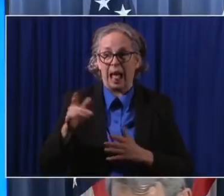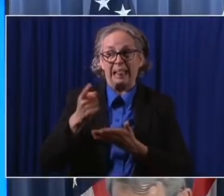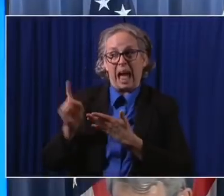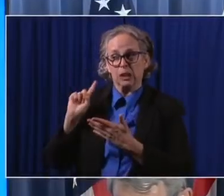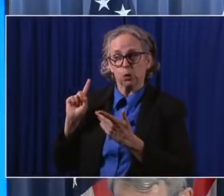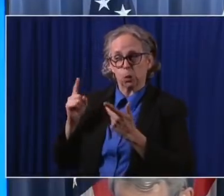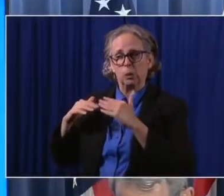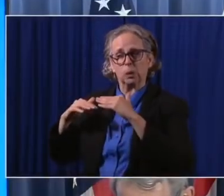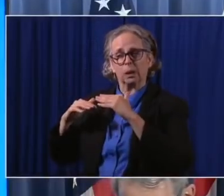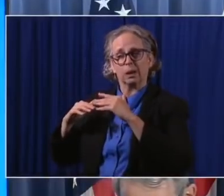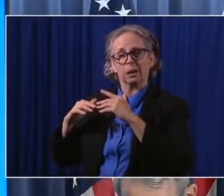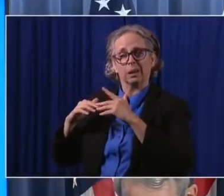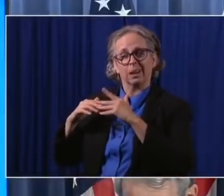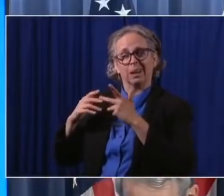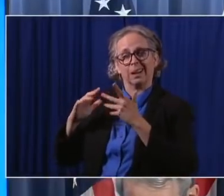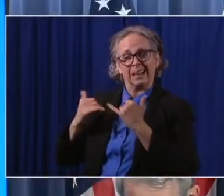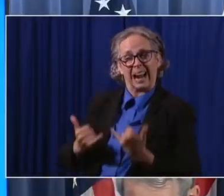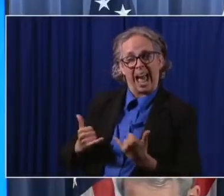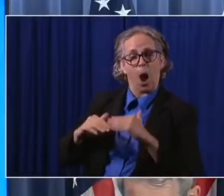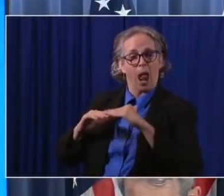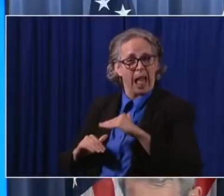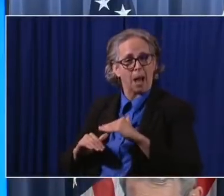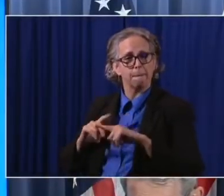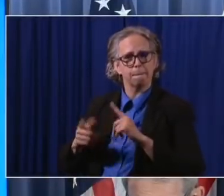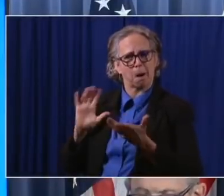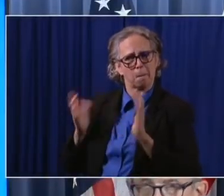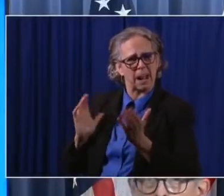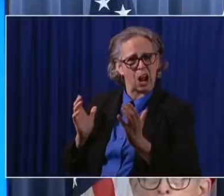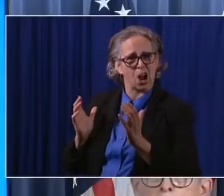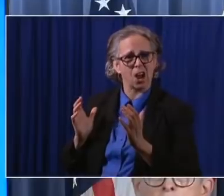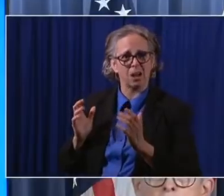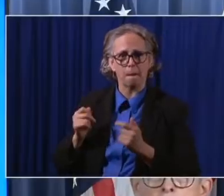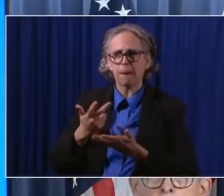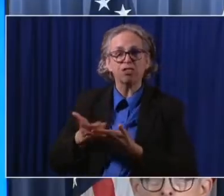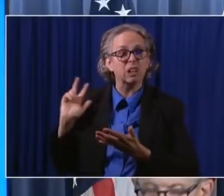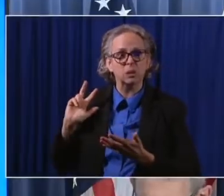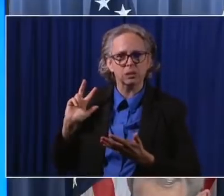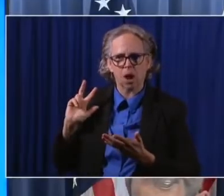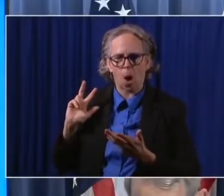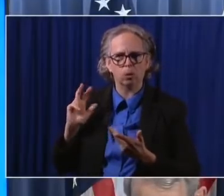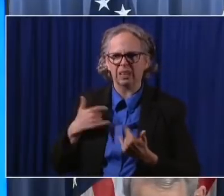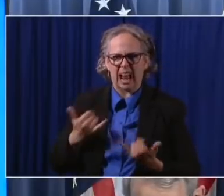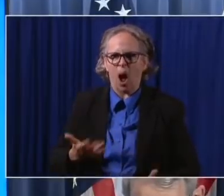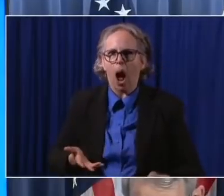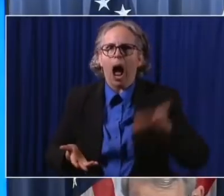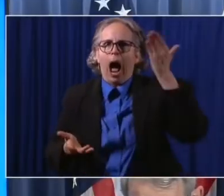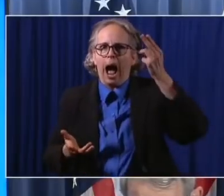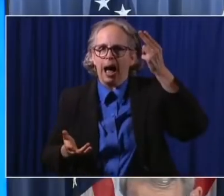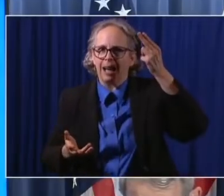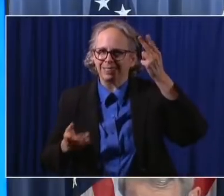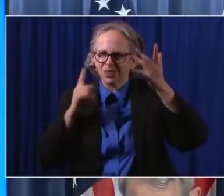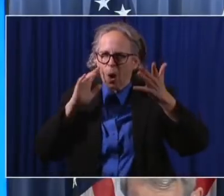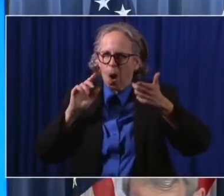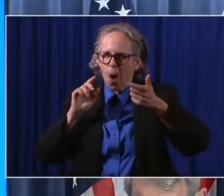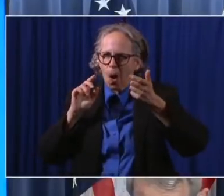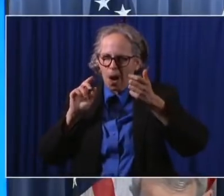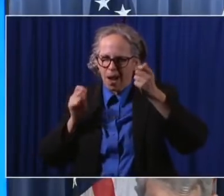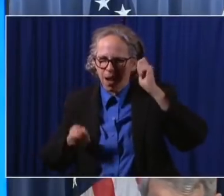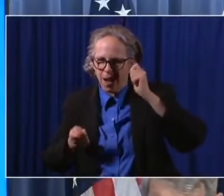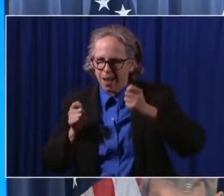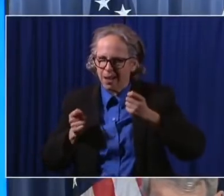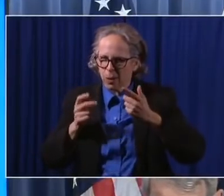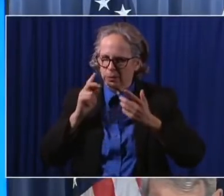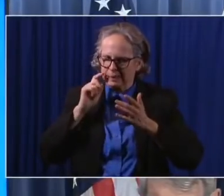ago. This is consistent with the pattern we've seen and are continuing to see where the number of new cases